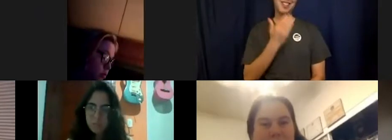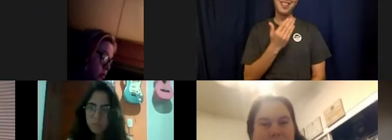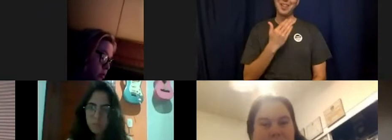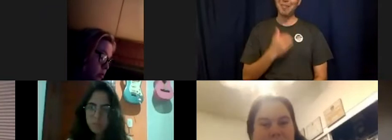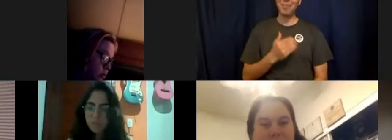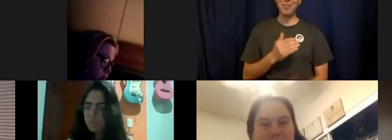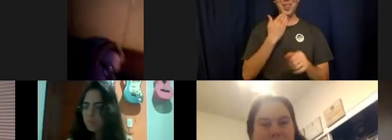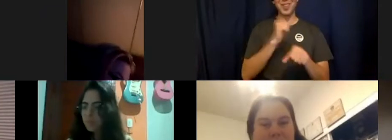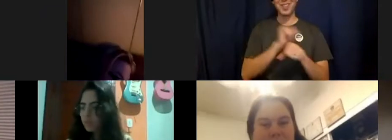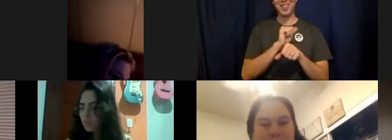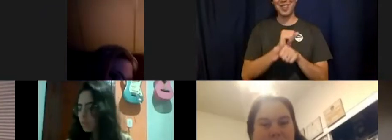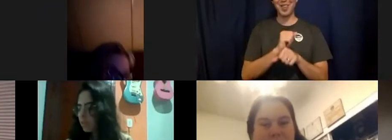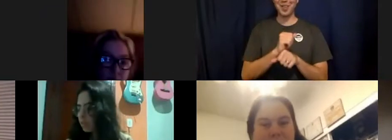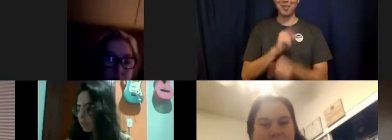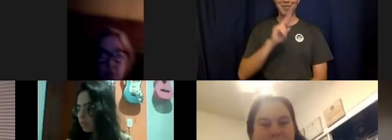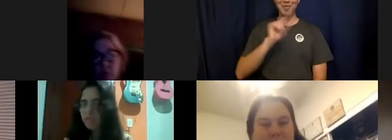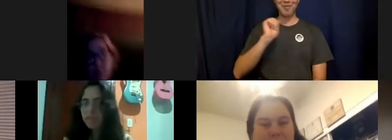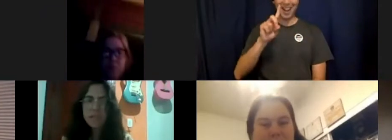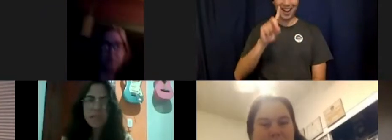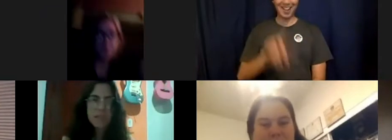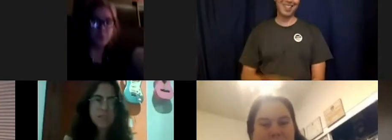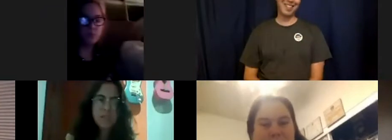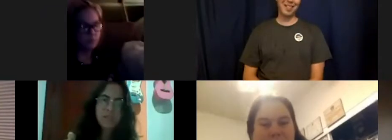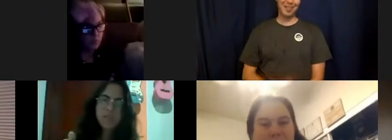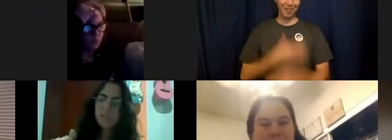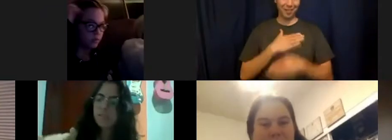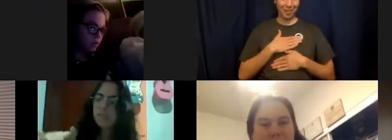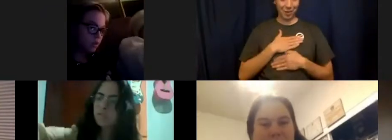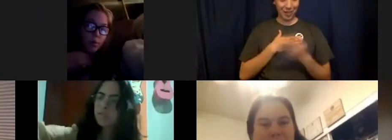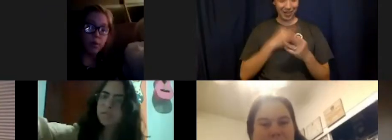I put on my Dean jacket and I have my amulet.